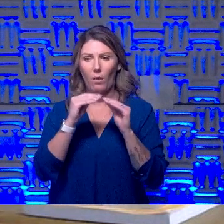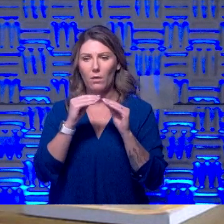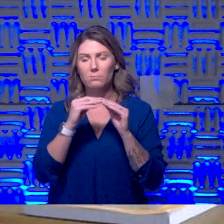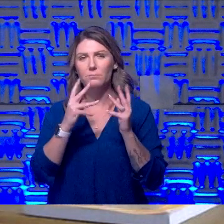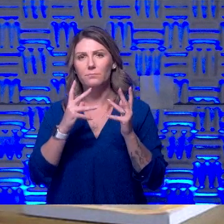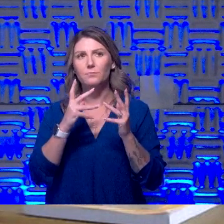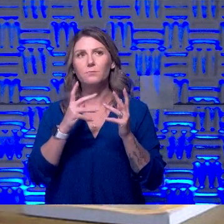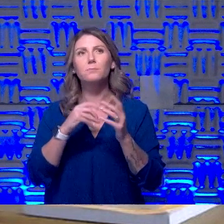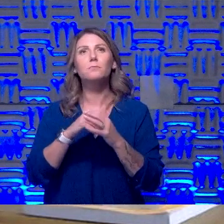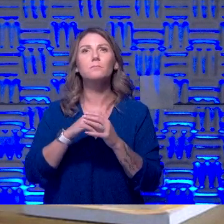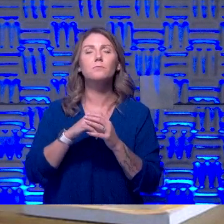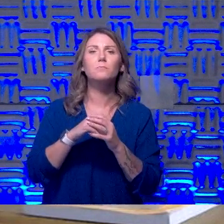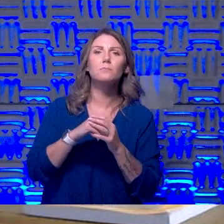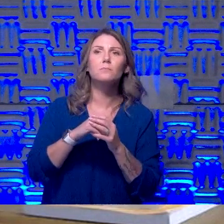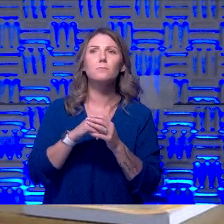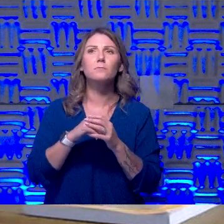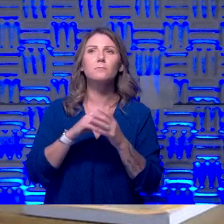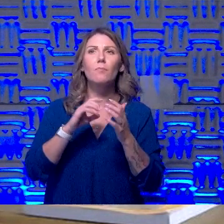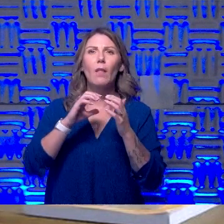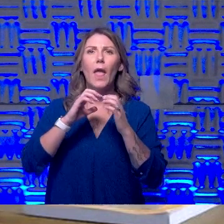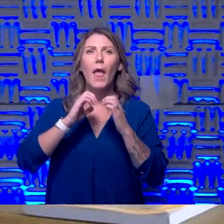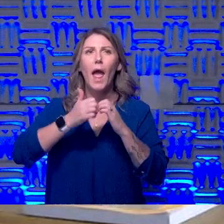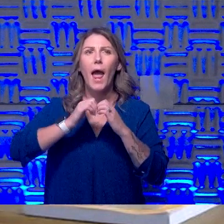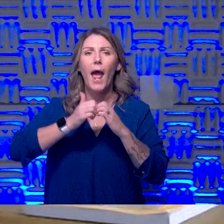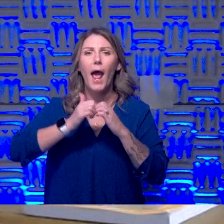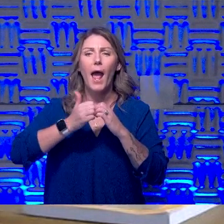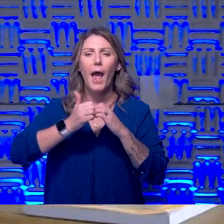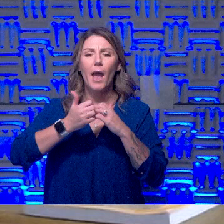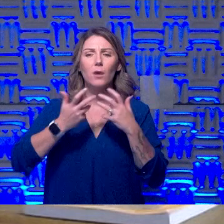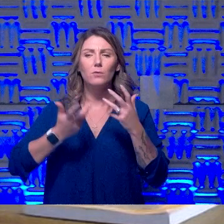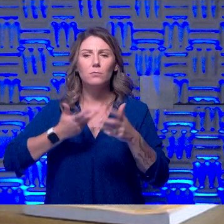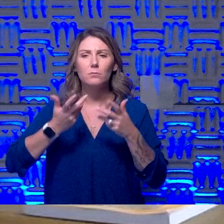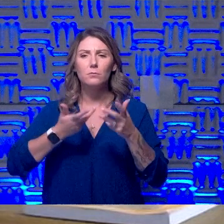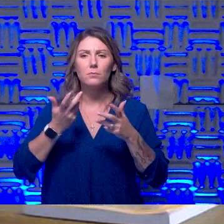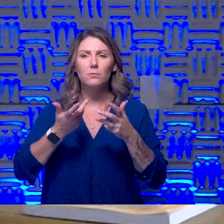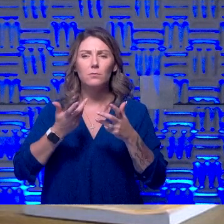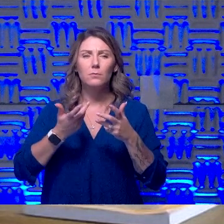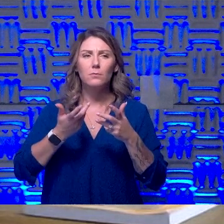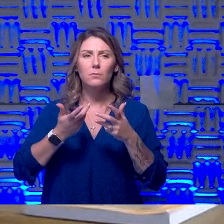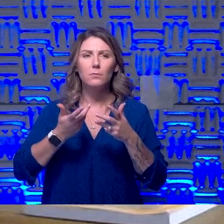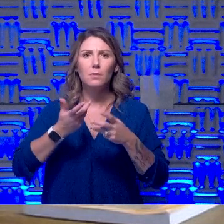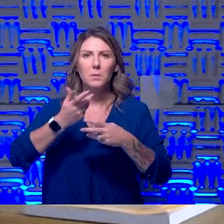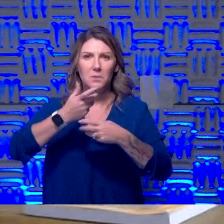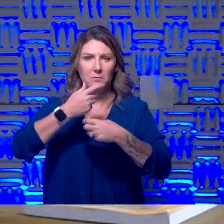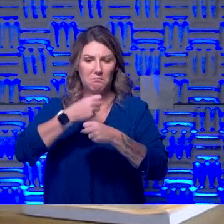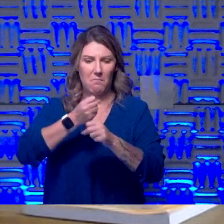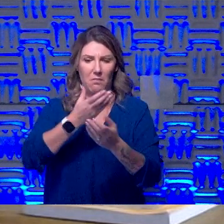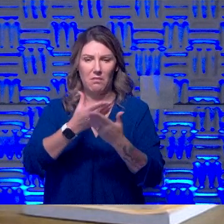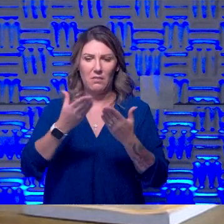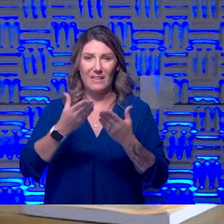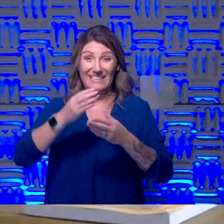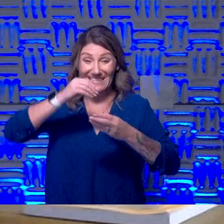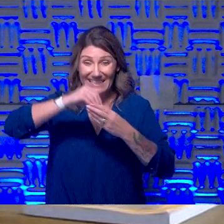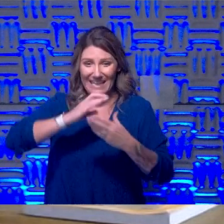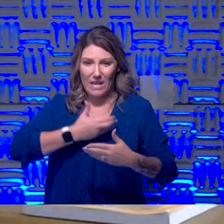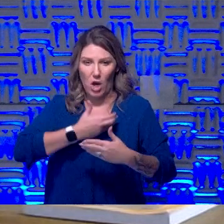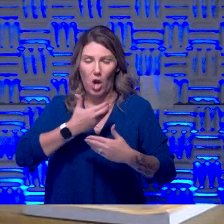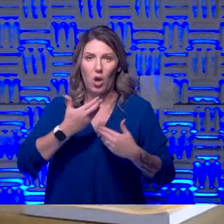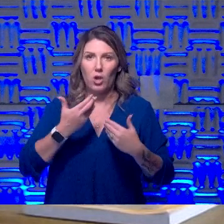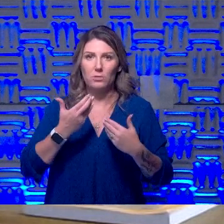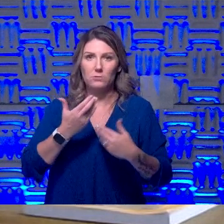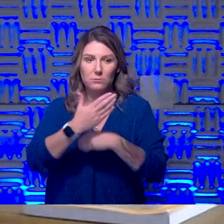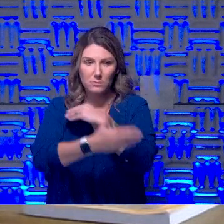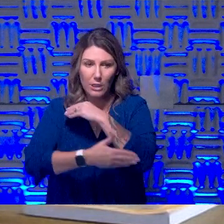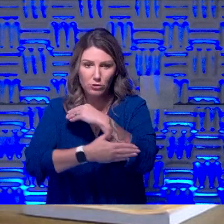do we manufacture these things that we need in our country. So,